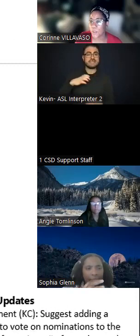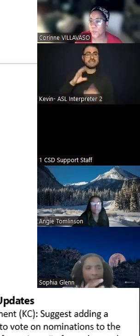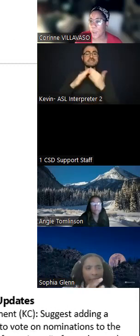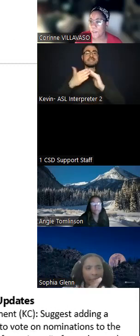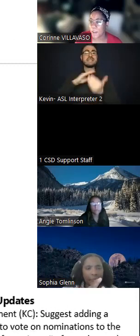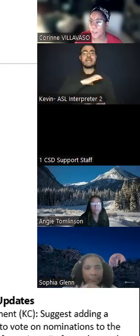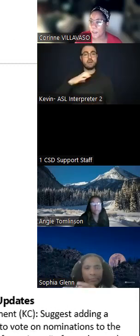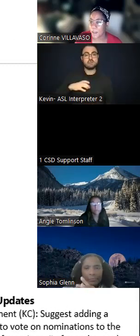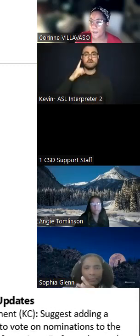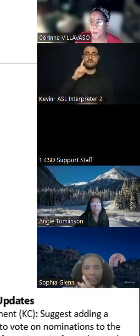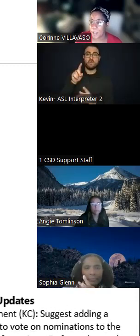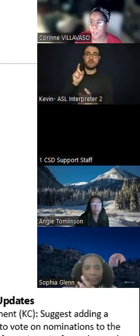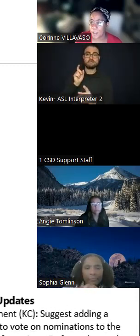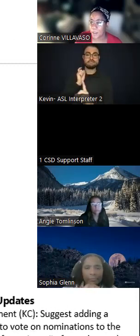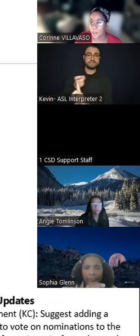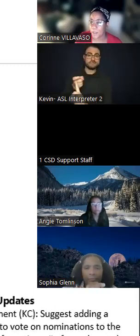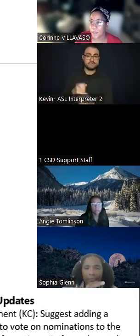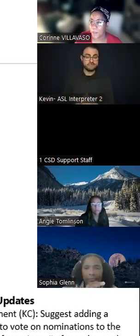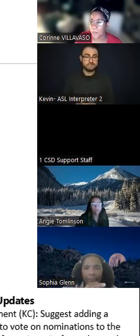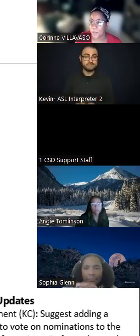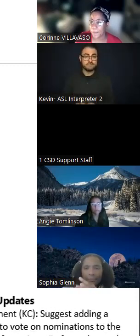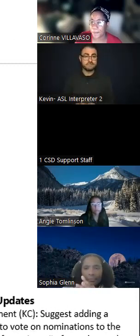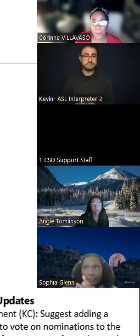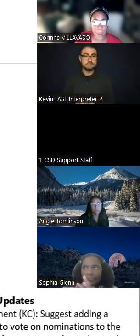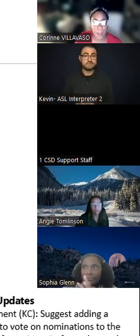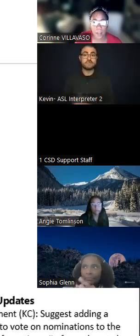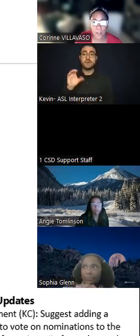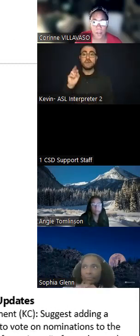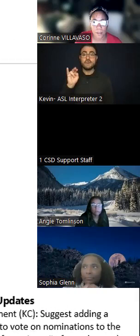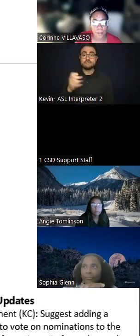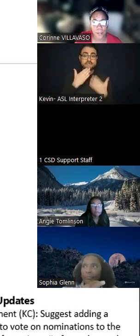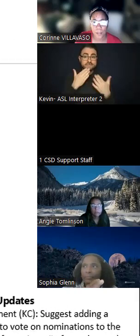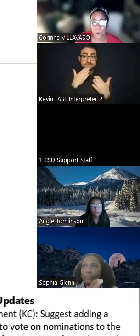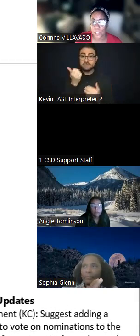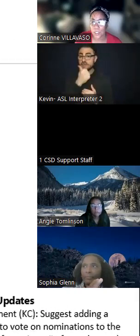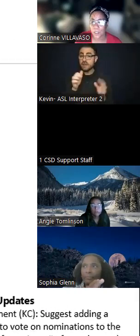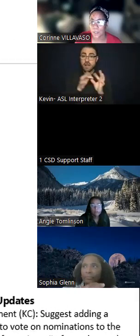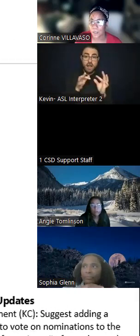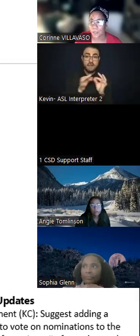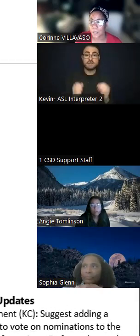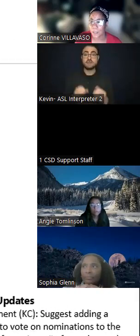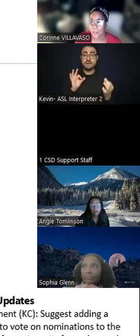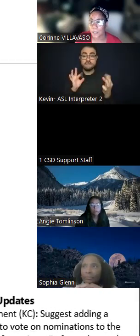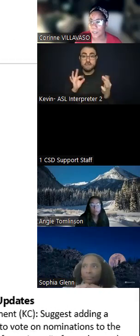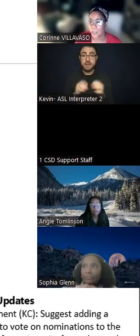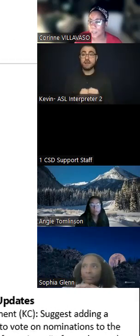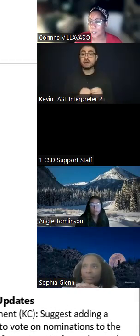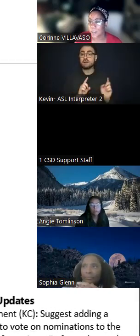Thank you. Do we have any comments, feedback, questions?